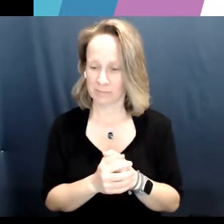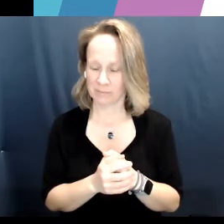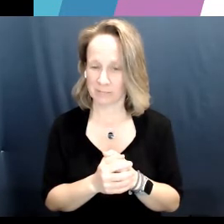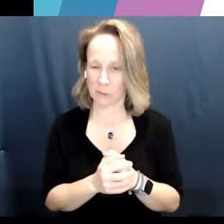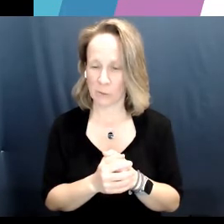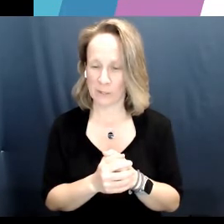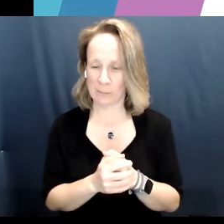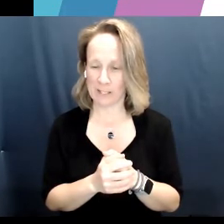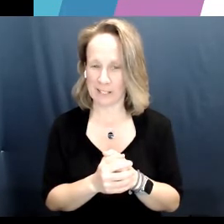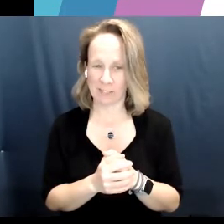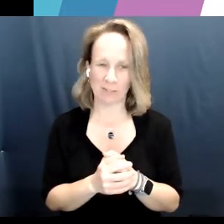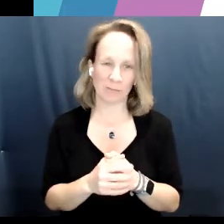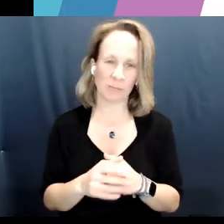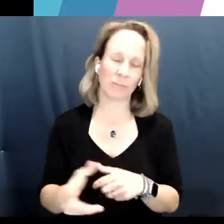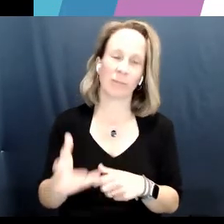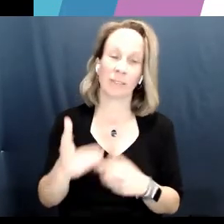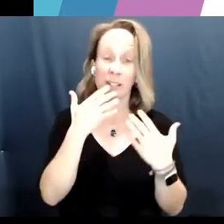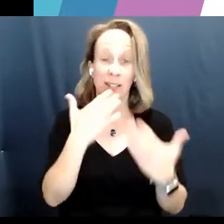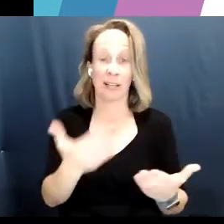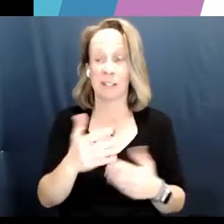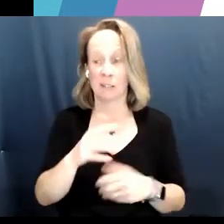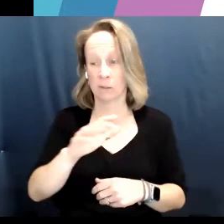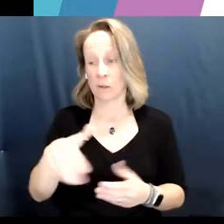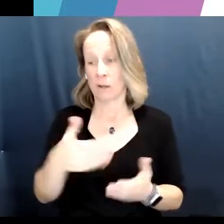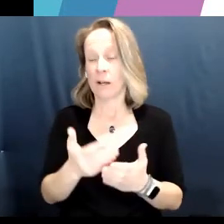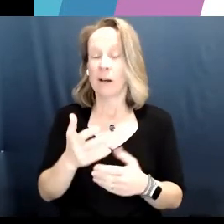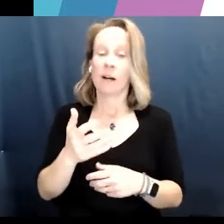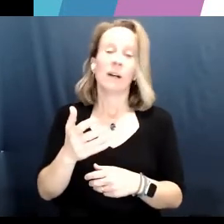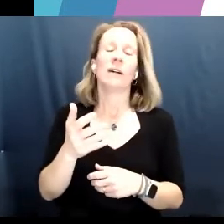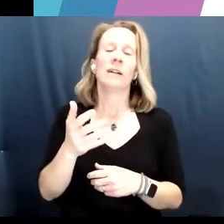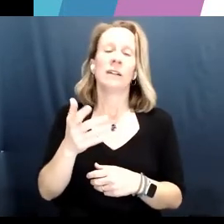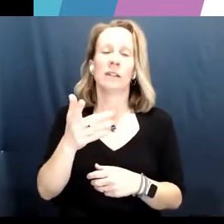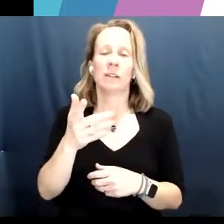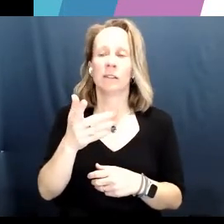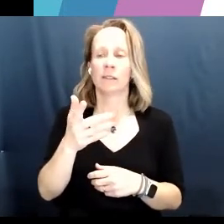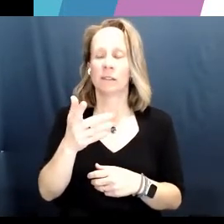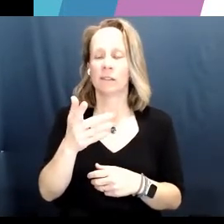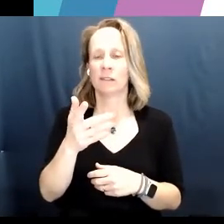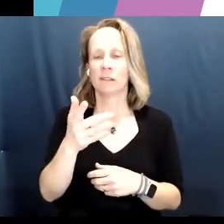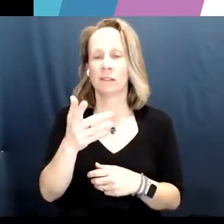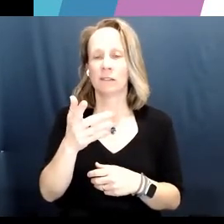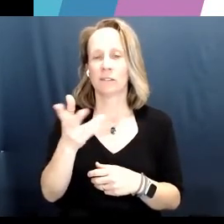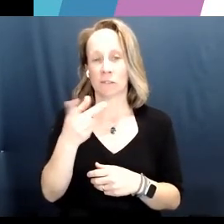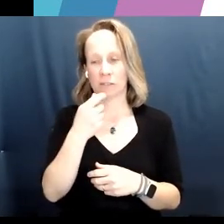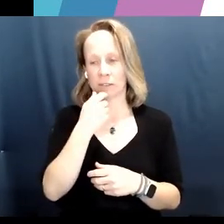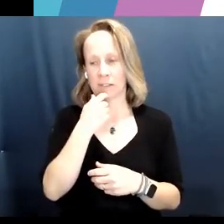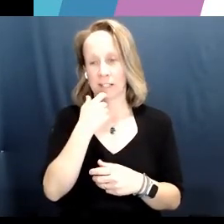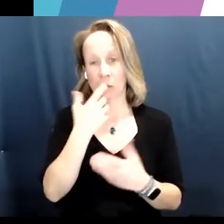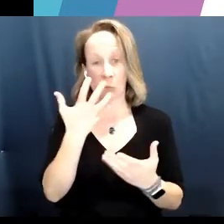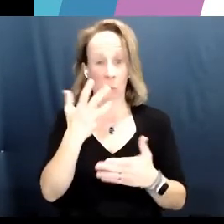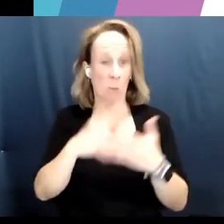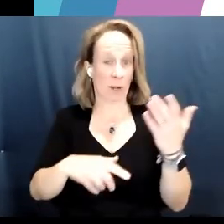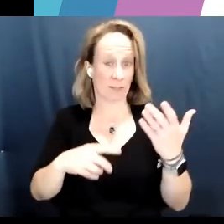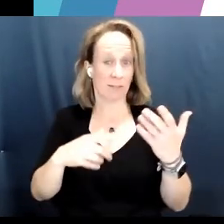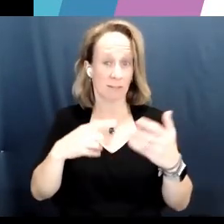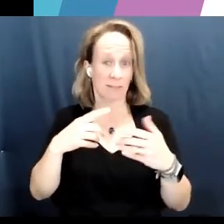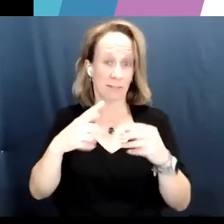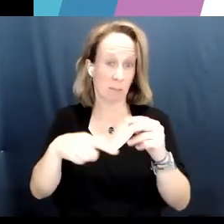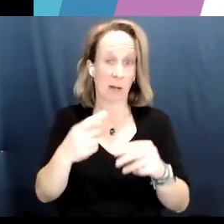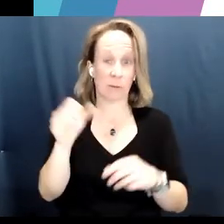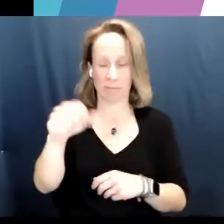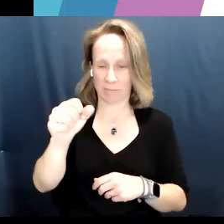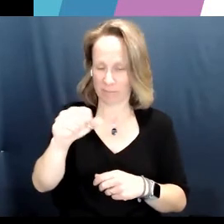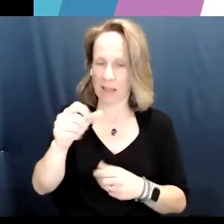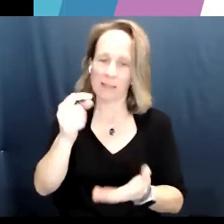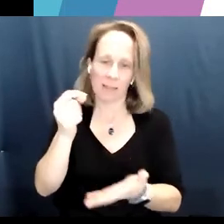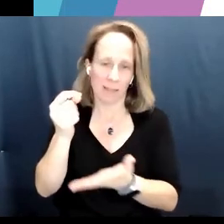Okay, thank you all. So you all named one of the easiest things to just parse out. Yes, therapeutic